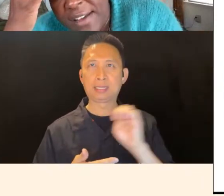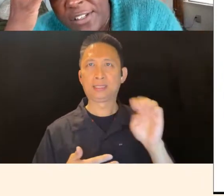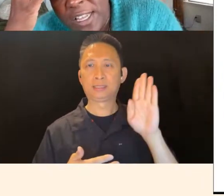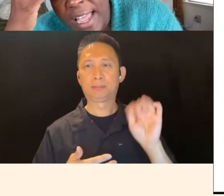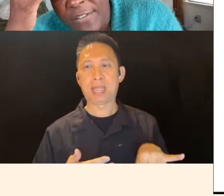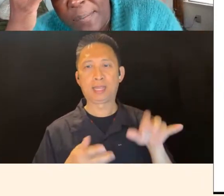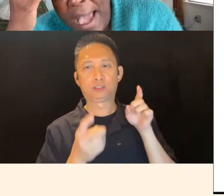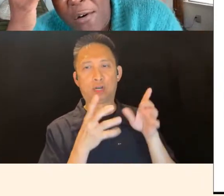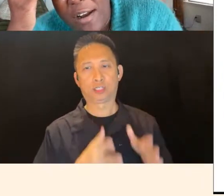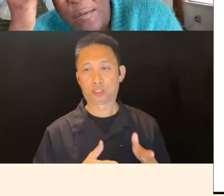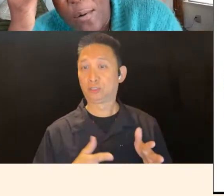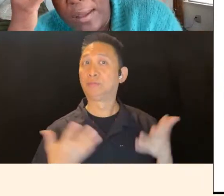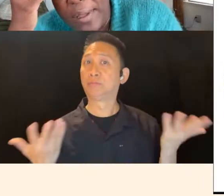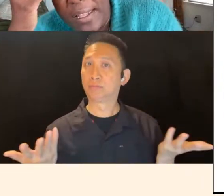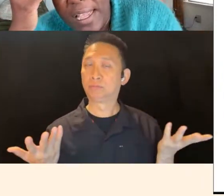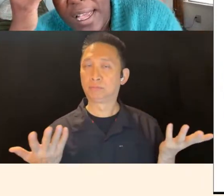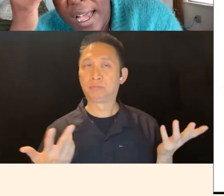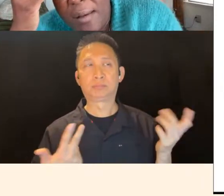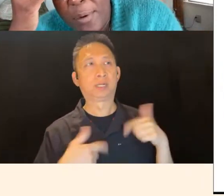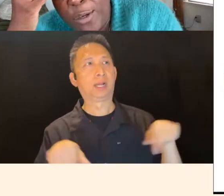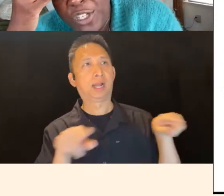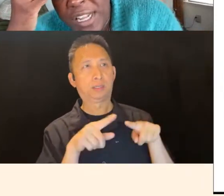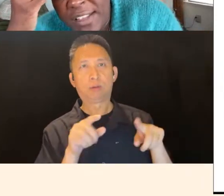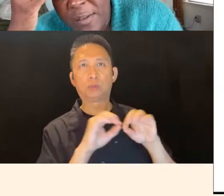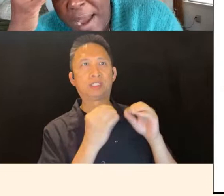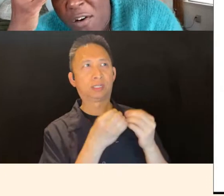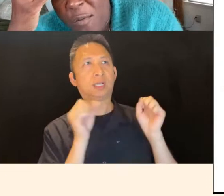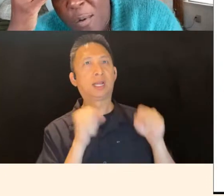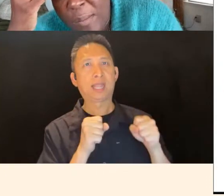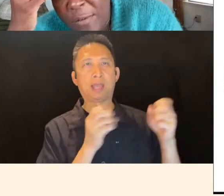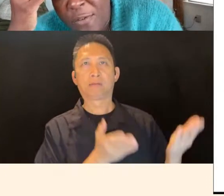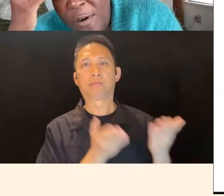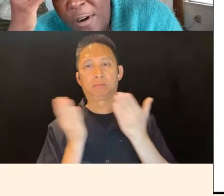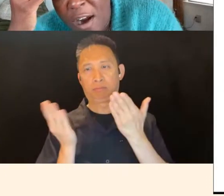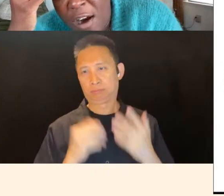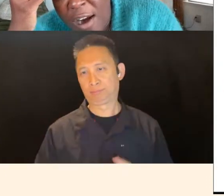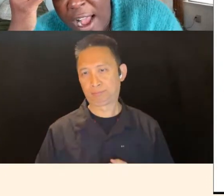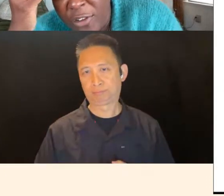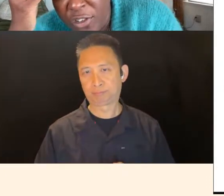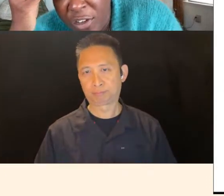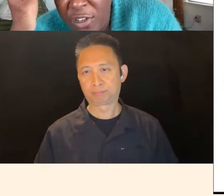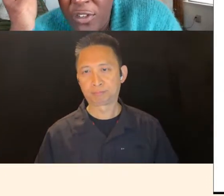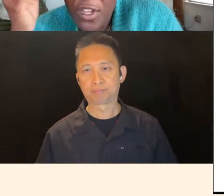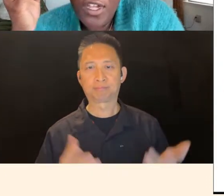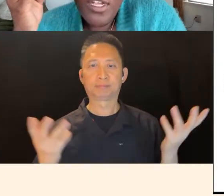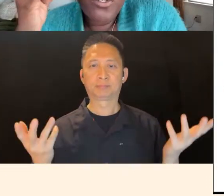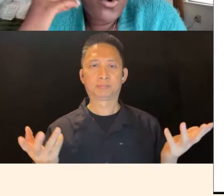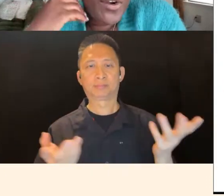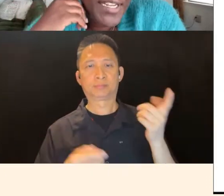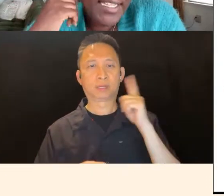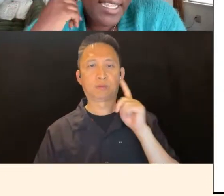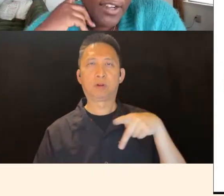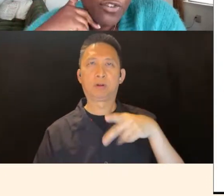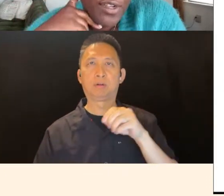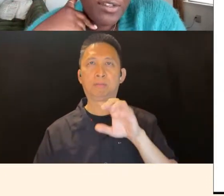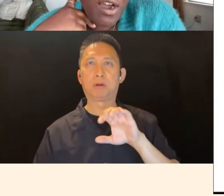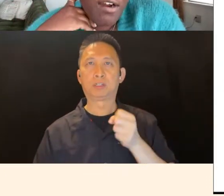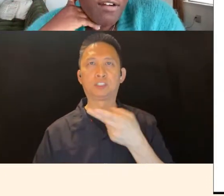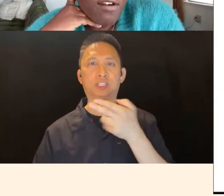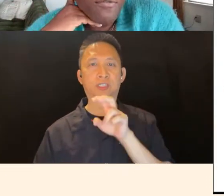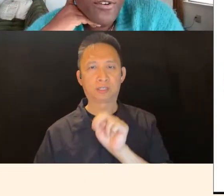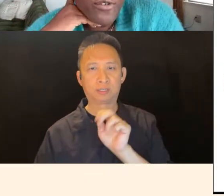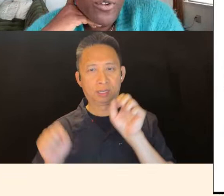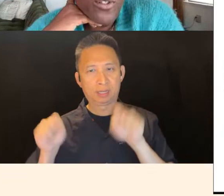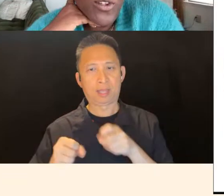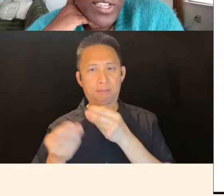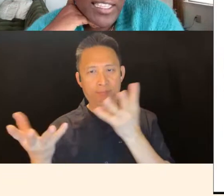organizations have the power of appointment. Potion has the power of appointment for our Housing Justice. Segurite Land Trust,